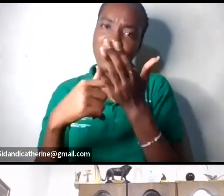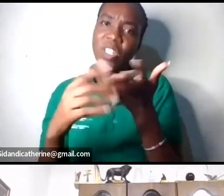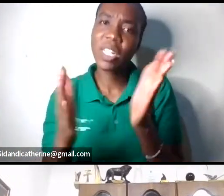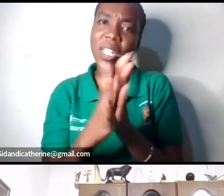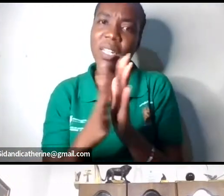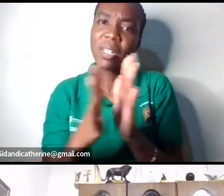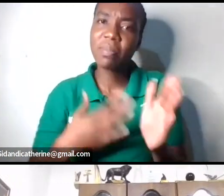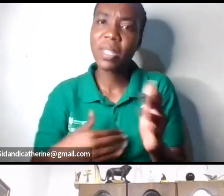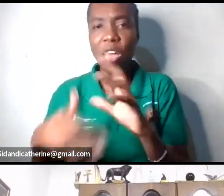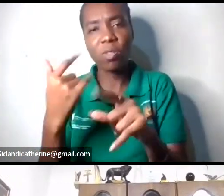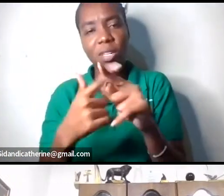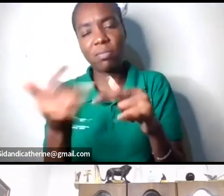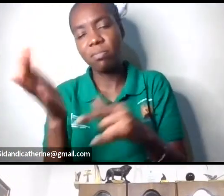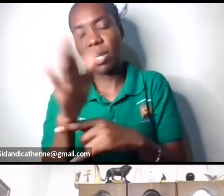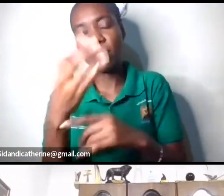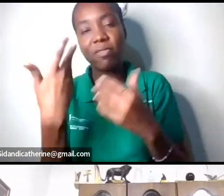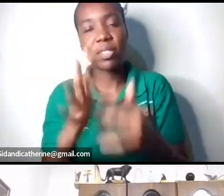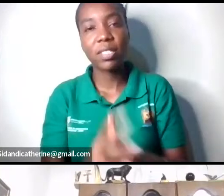back now.